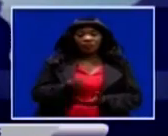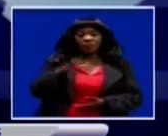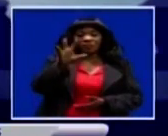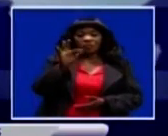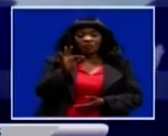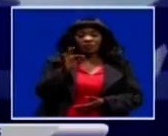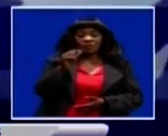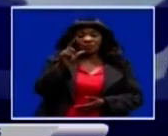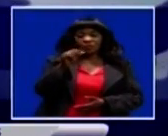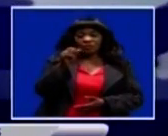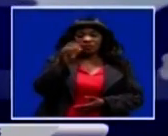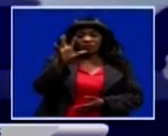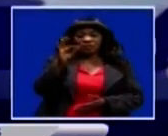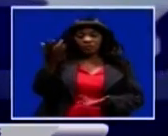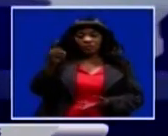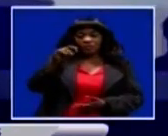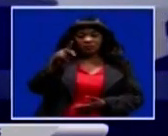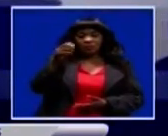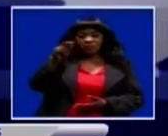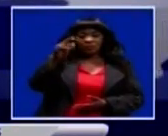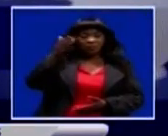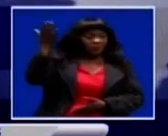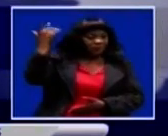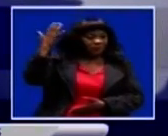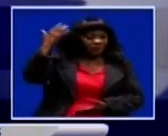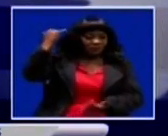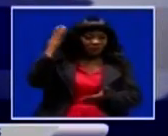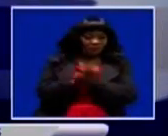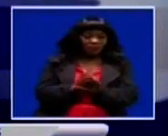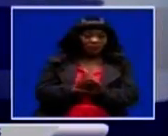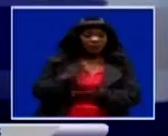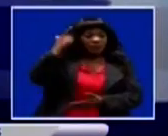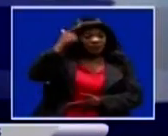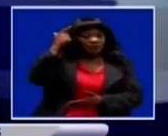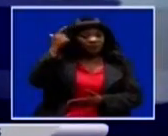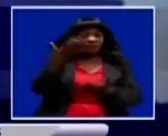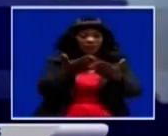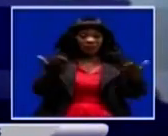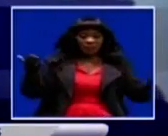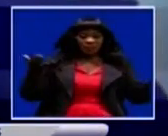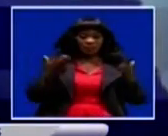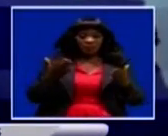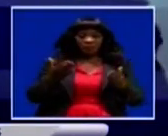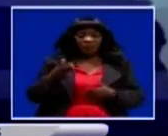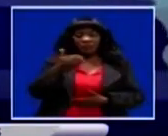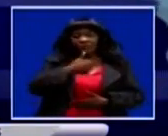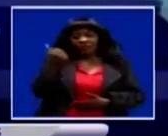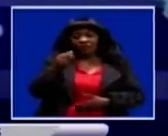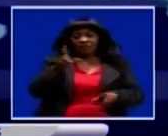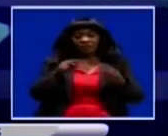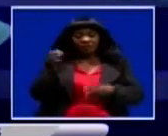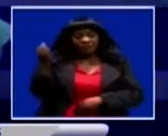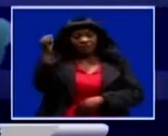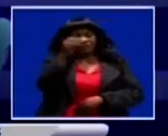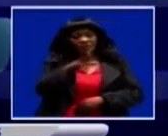fixture involving Zesco United and Nkana was abandoned at the Levi Mwanawasa Stadium after objects were thrown on the pitch following